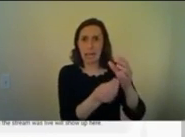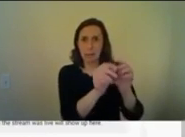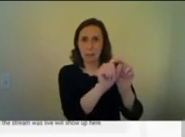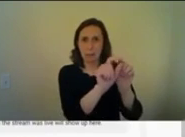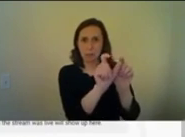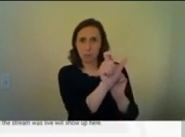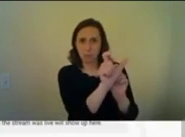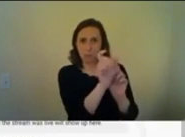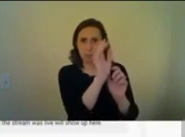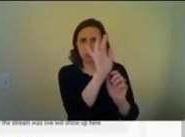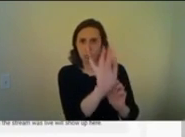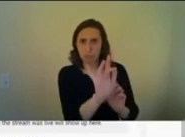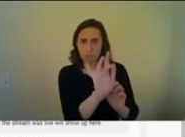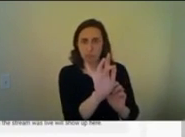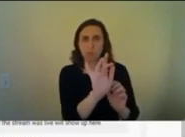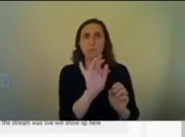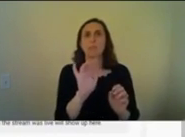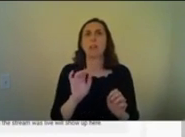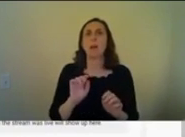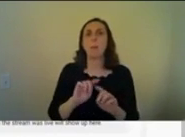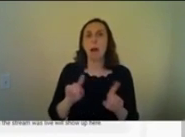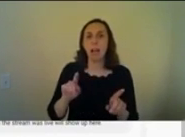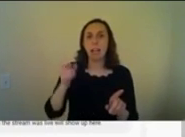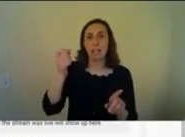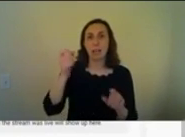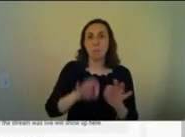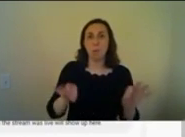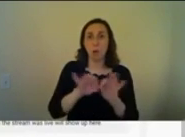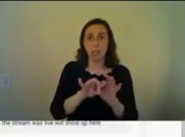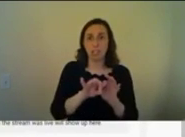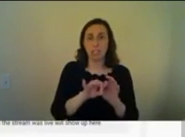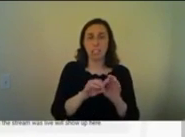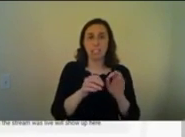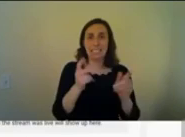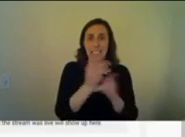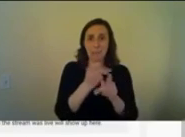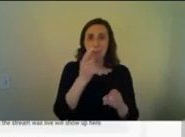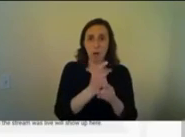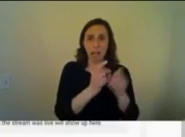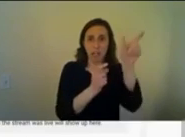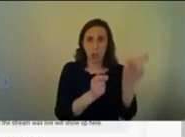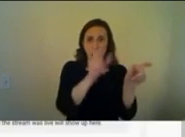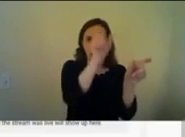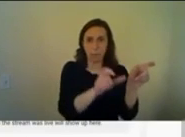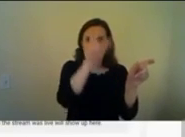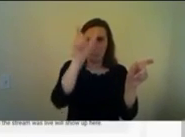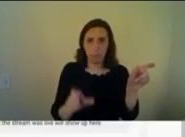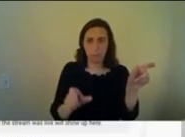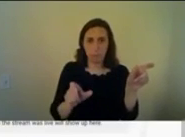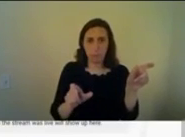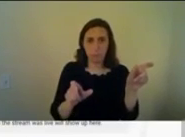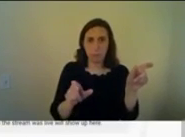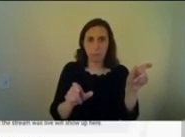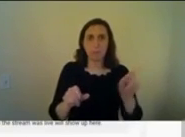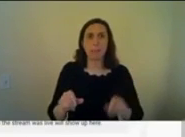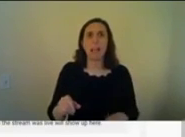Again, our goal is lining up by powers of x. So if I look up from anything here, I